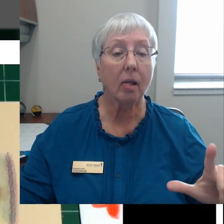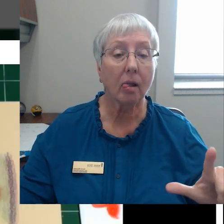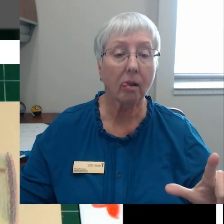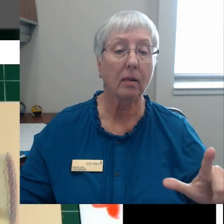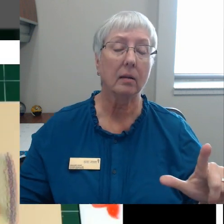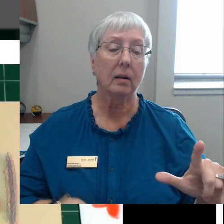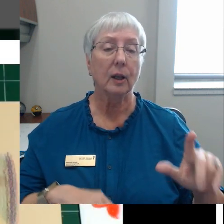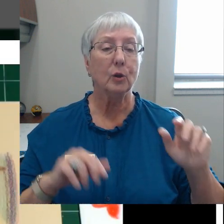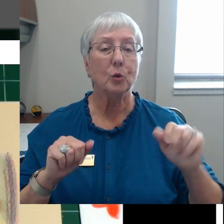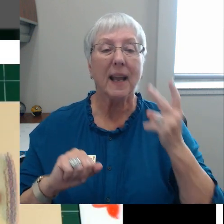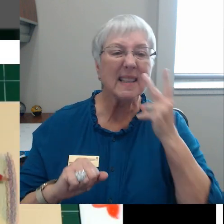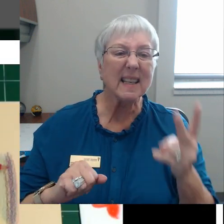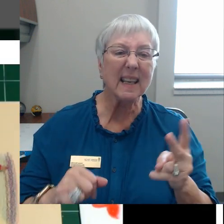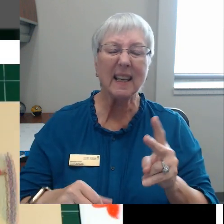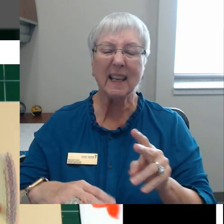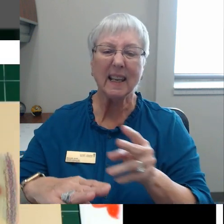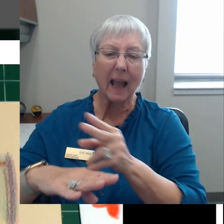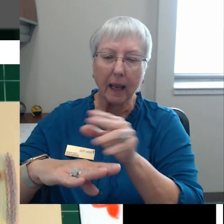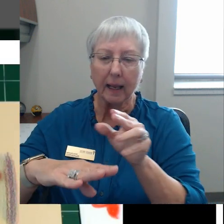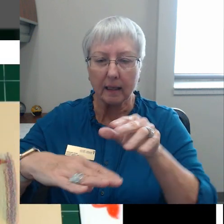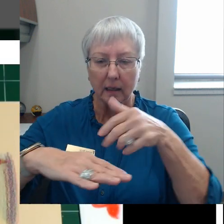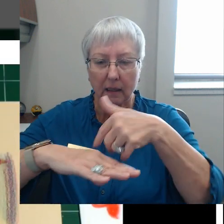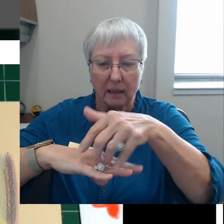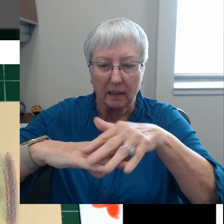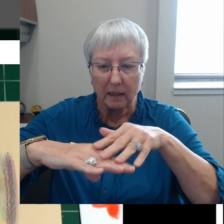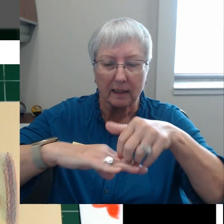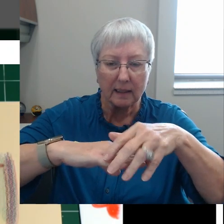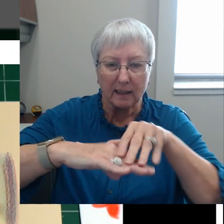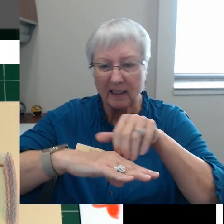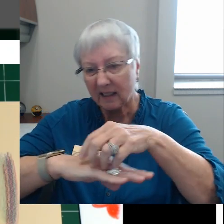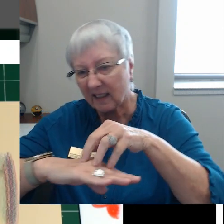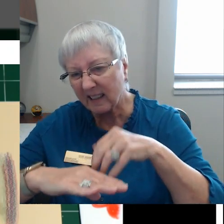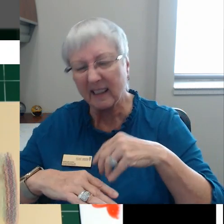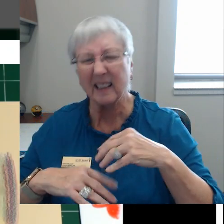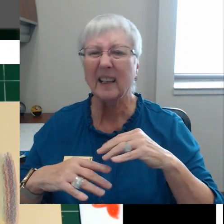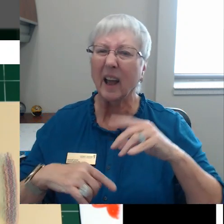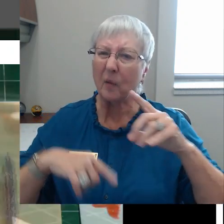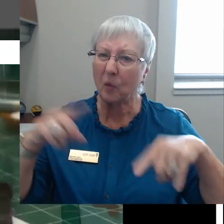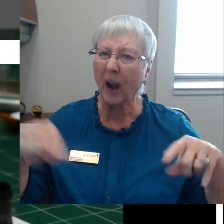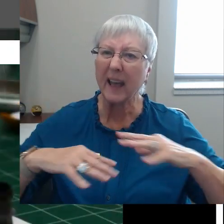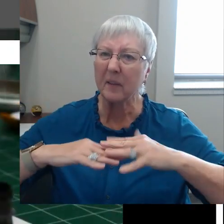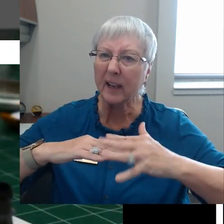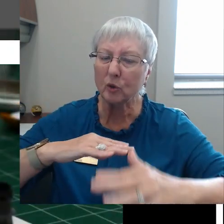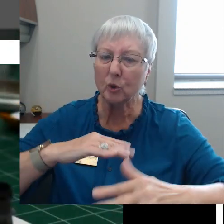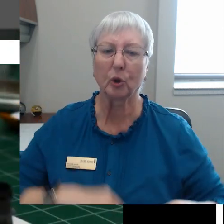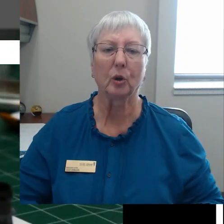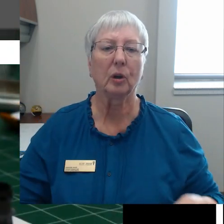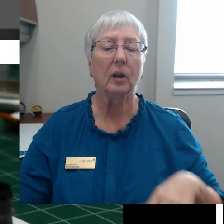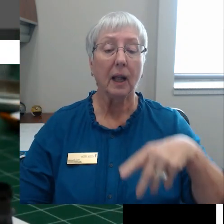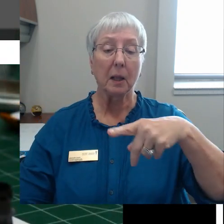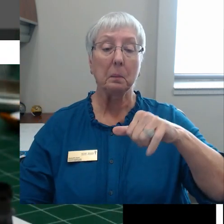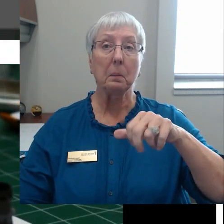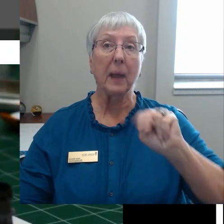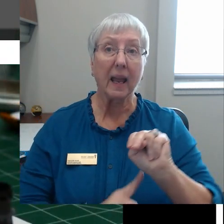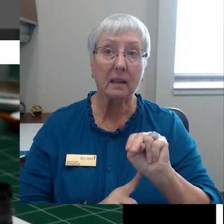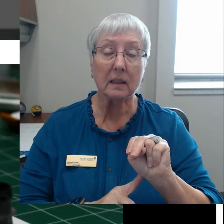pencils lets the color weave with a variety of textures that a pencil can make. And ink pens, though the ink